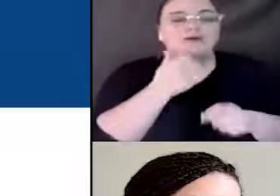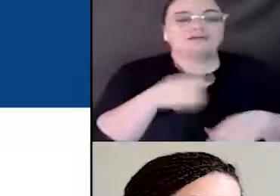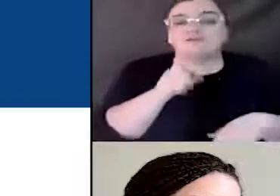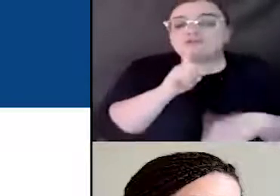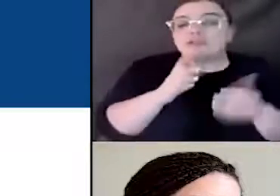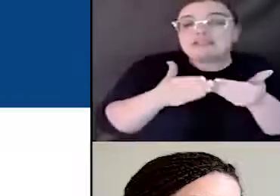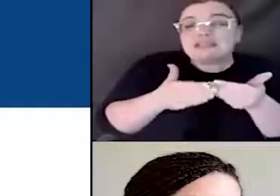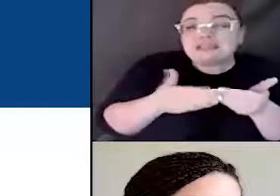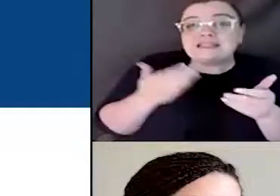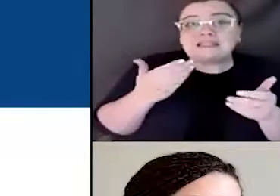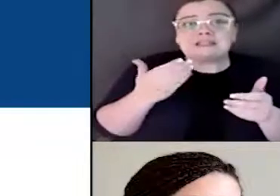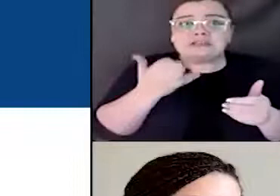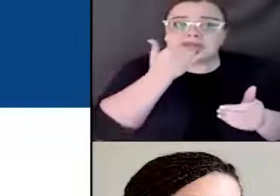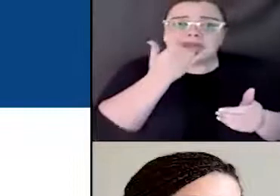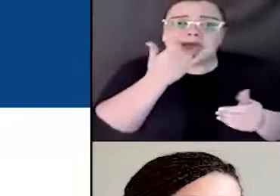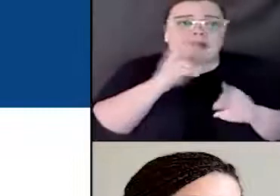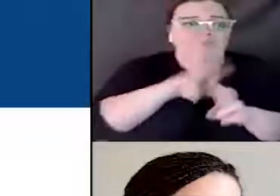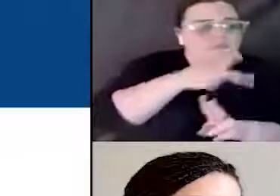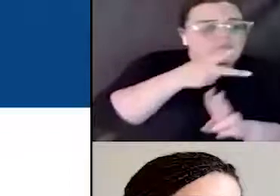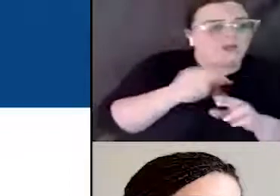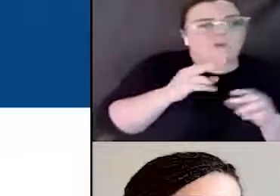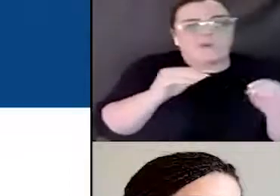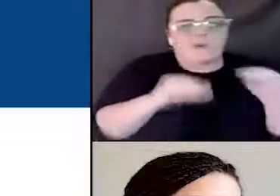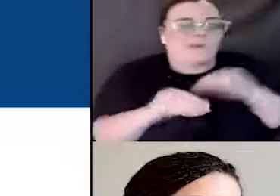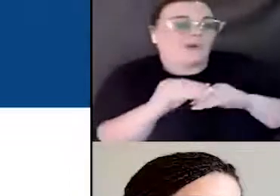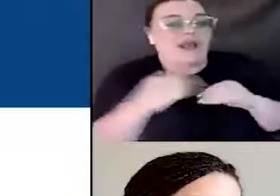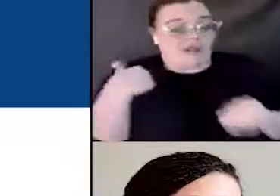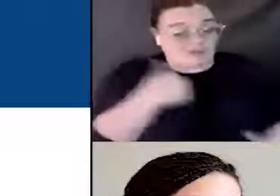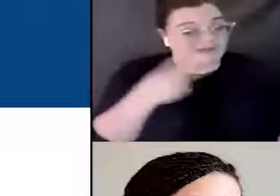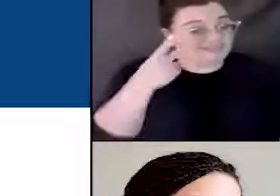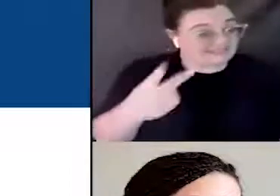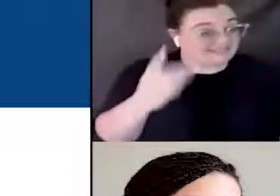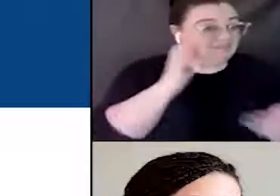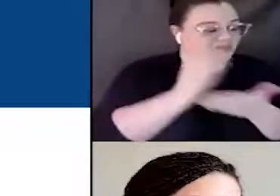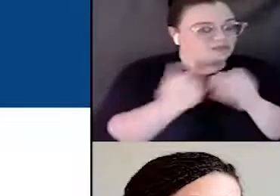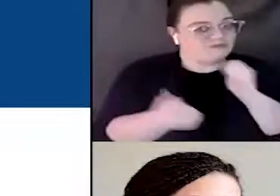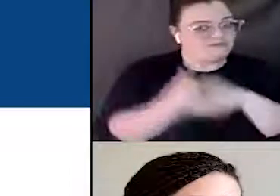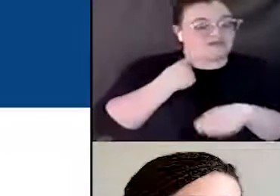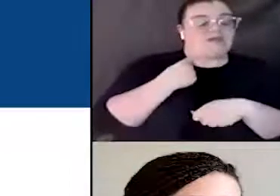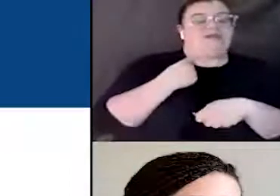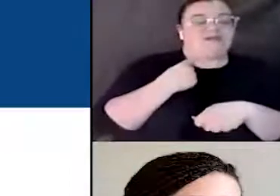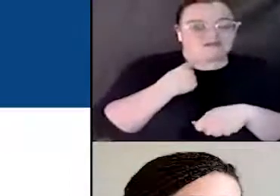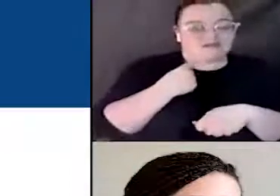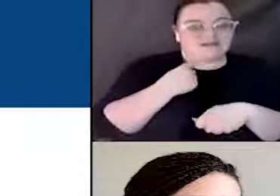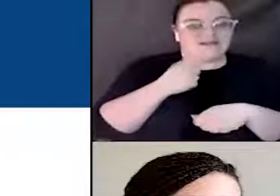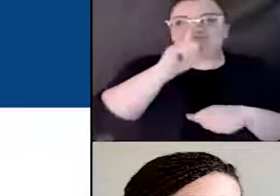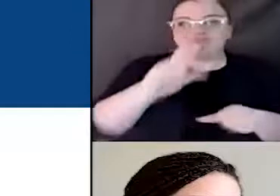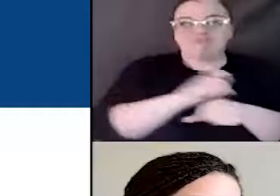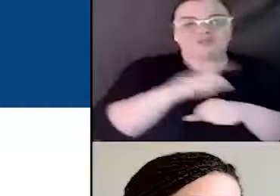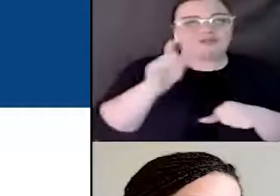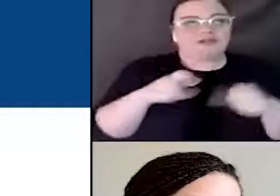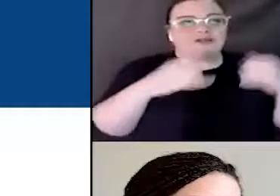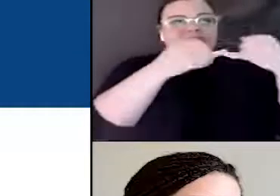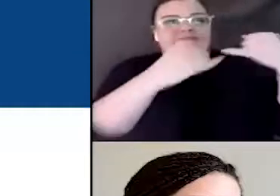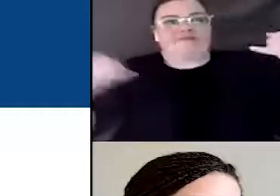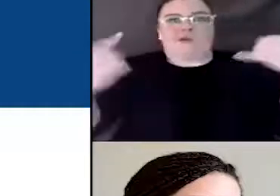them backwards and use them in unique ways. We've seen pictures of things that are meant to secure one thing, securing very different